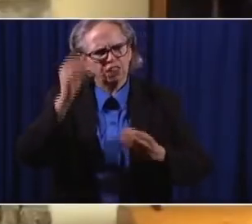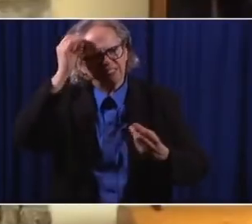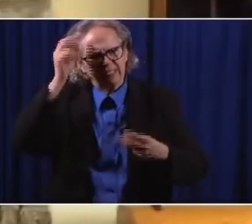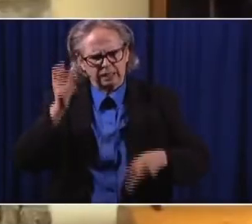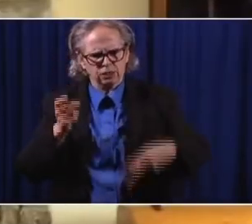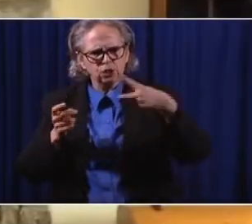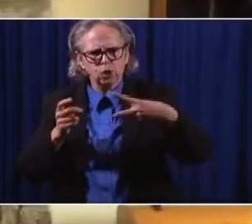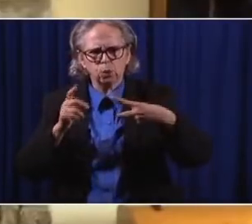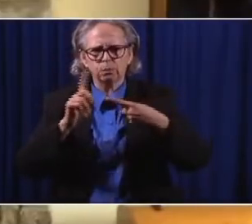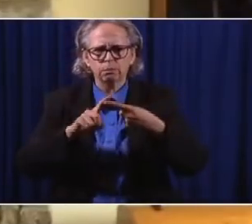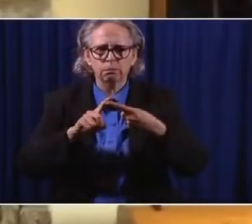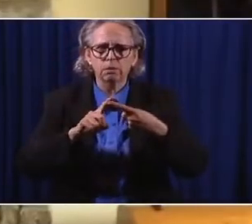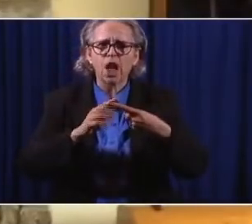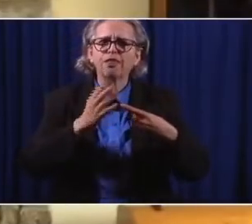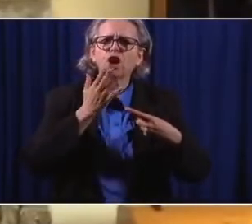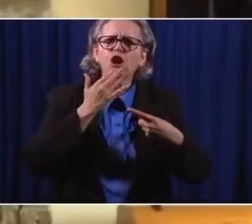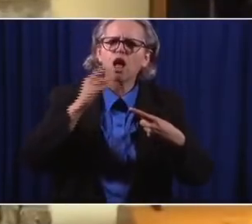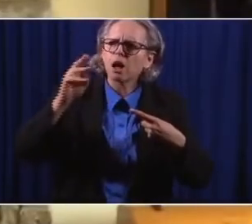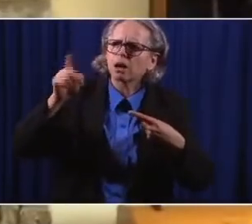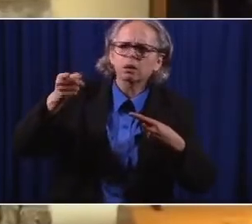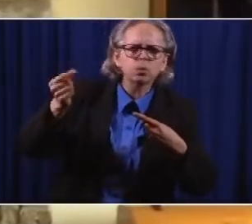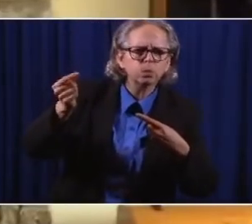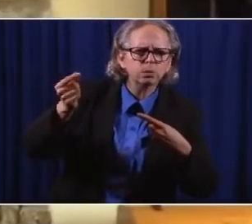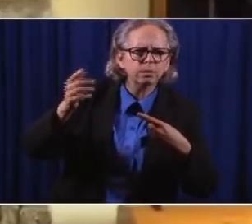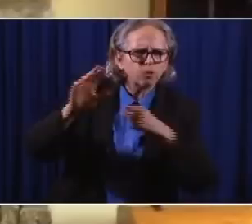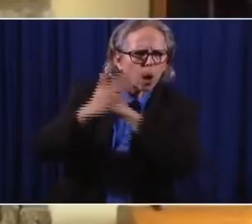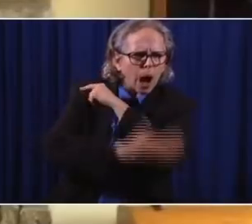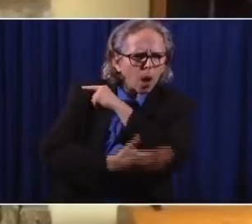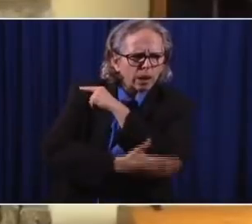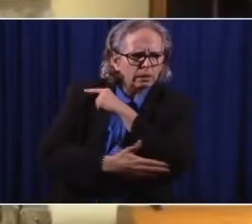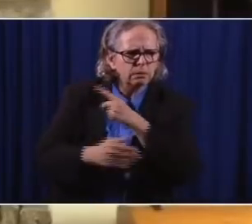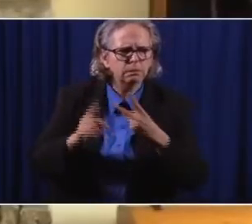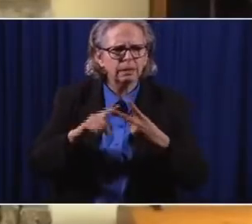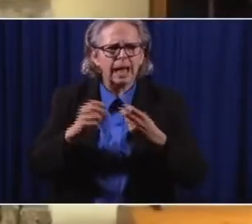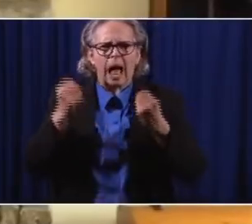and that'll give you some idea how you compare to other